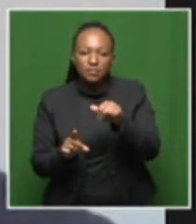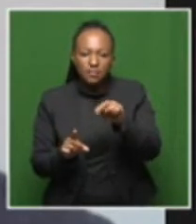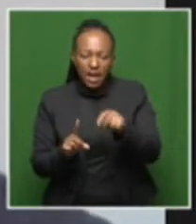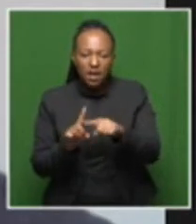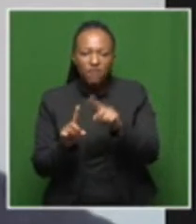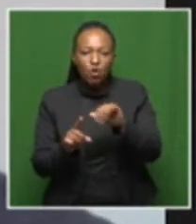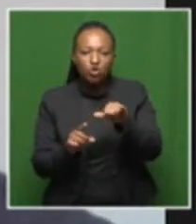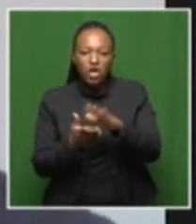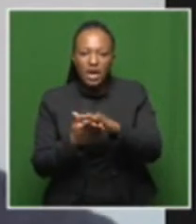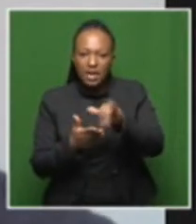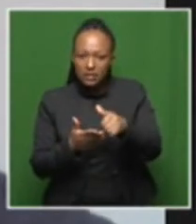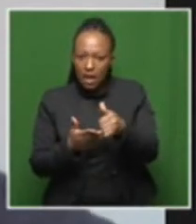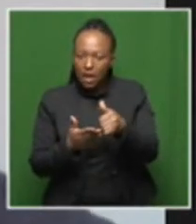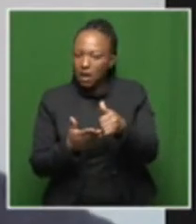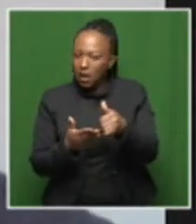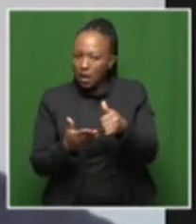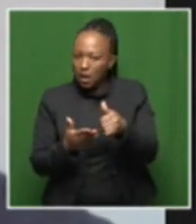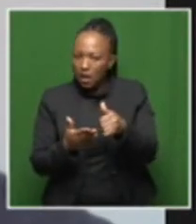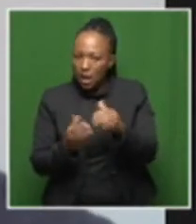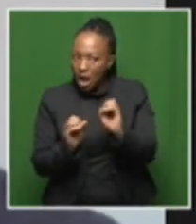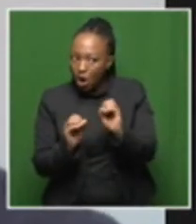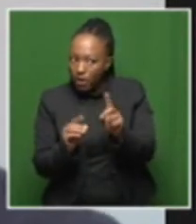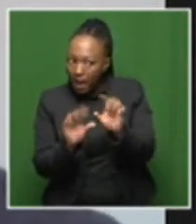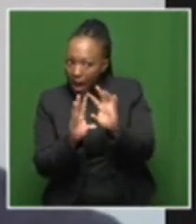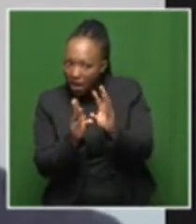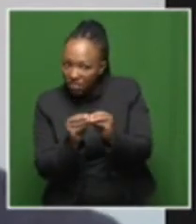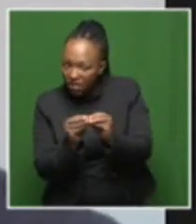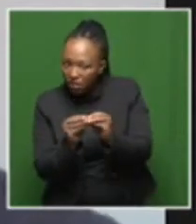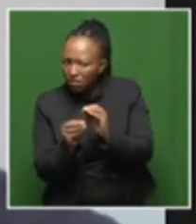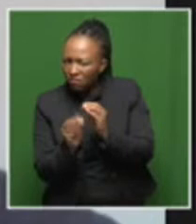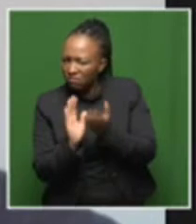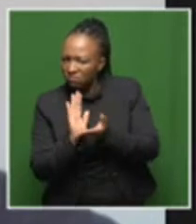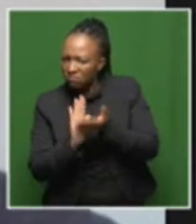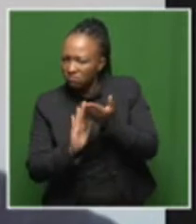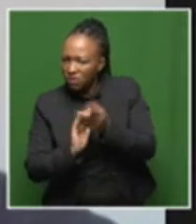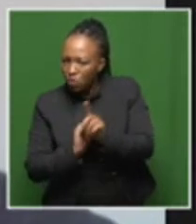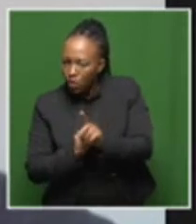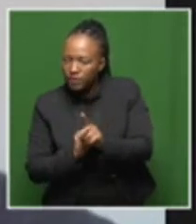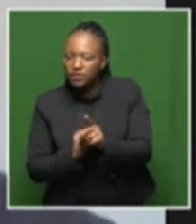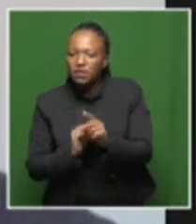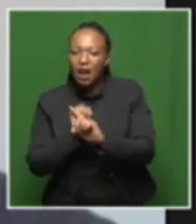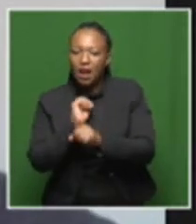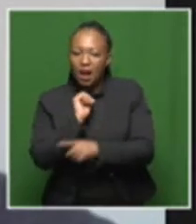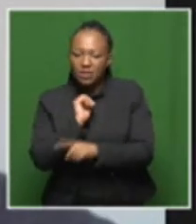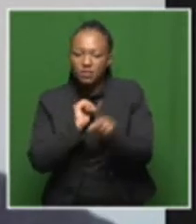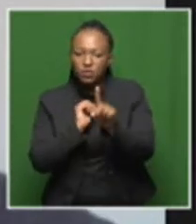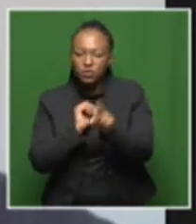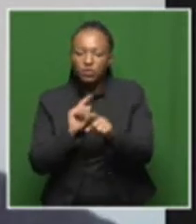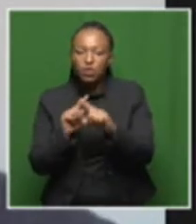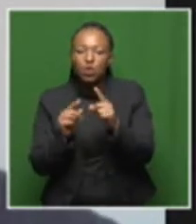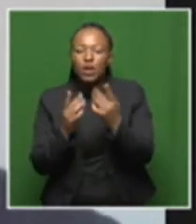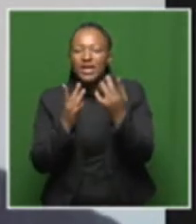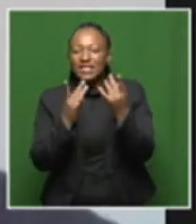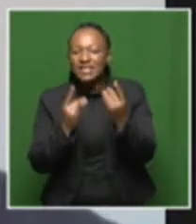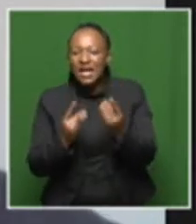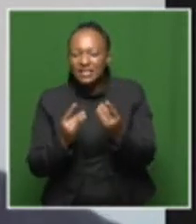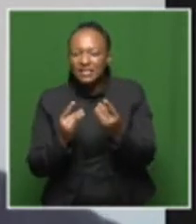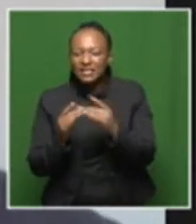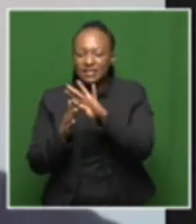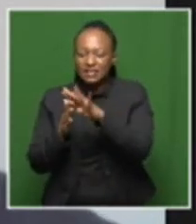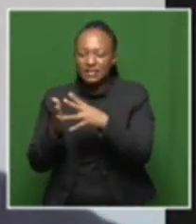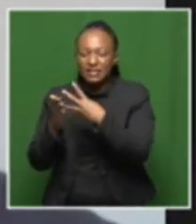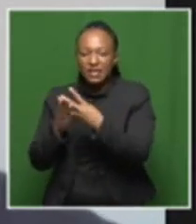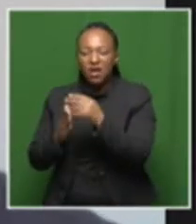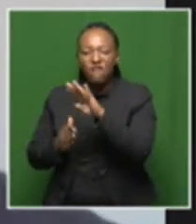vaccine. Is all okay? What's the latest there? And then the last question from Heidi, the recent stats on the dashboard show not even